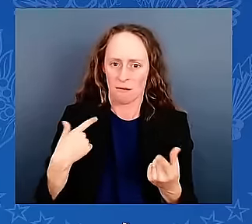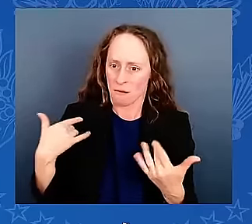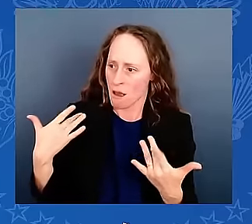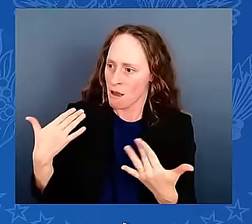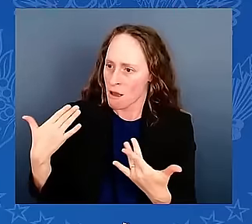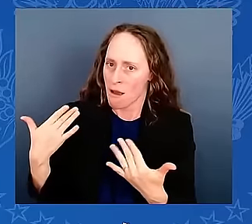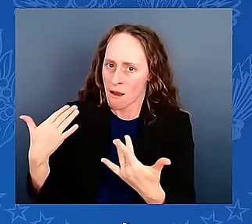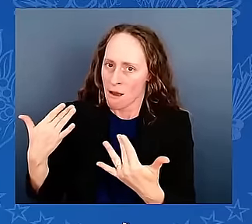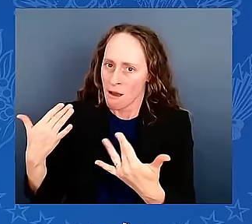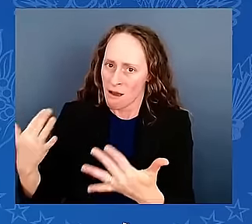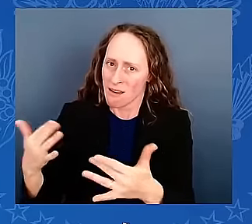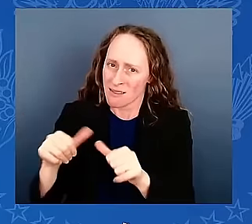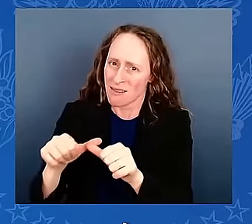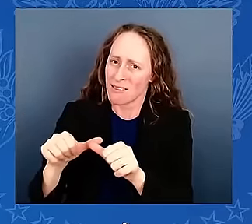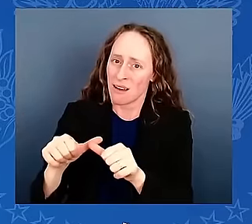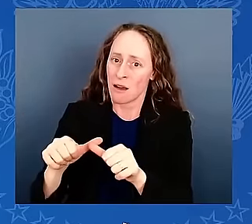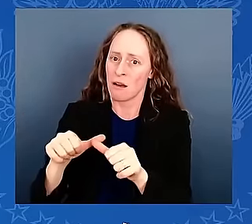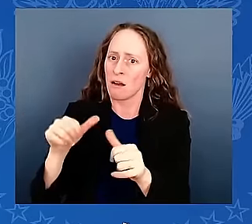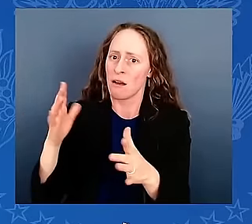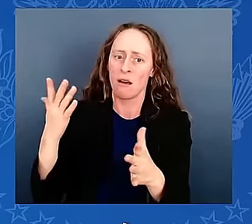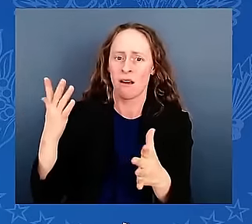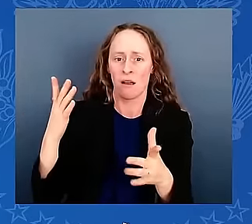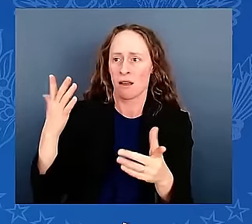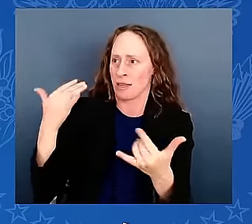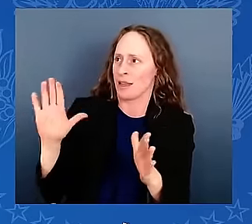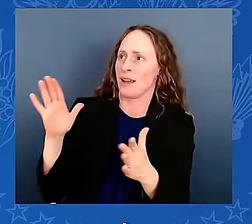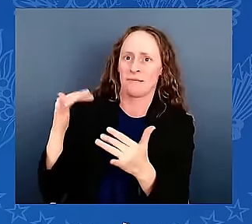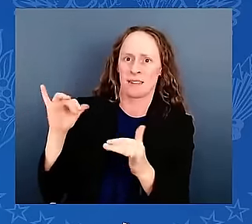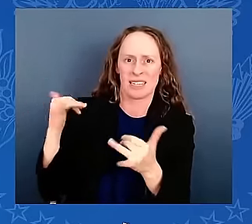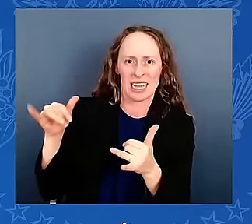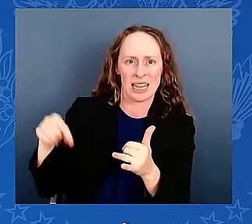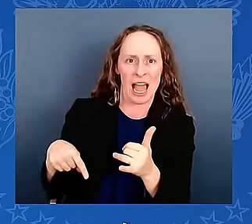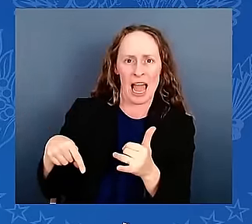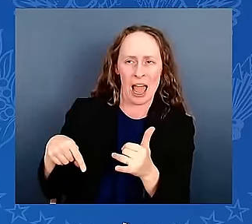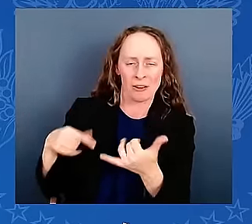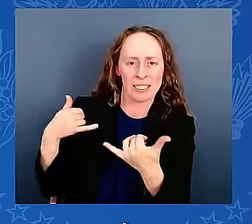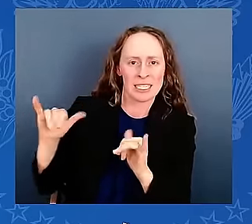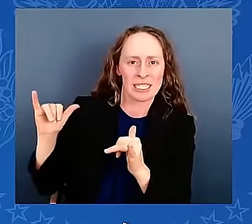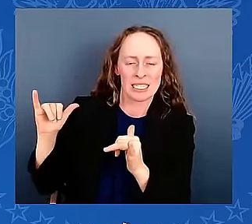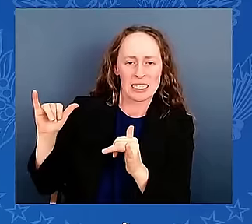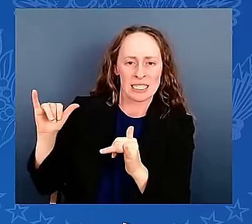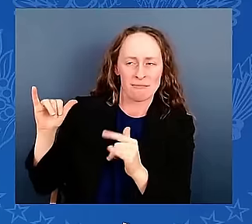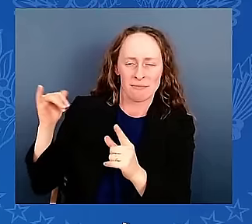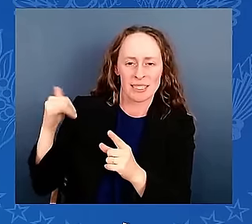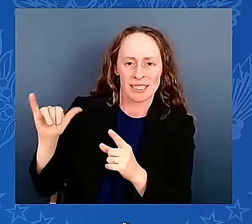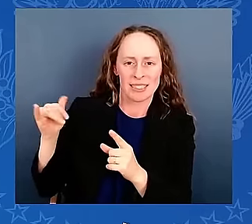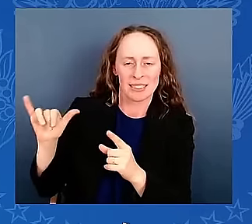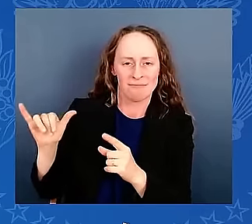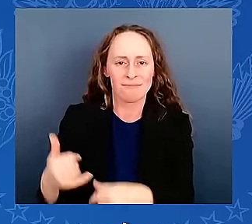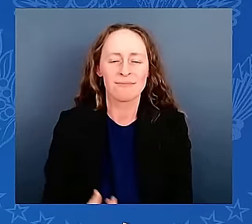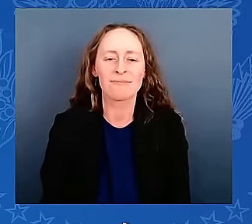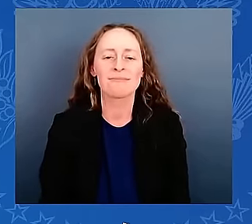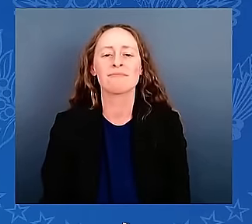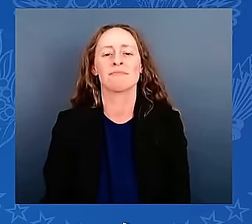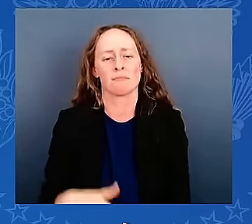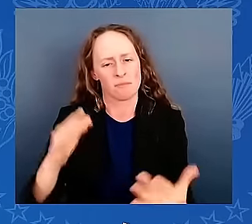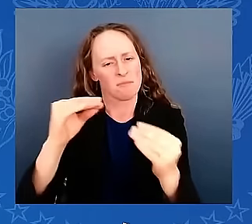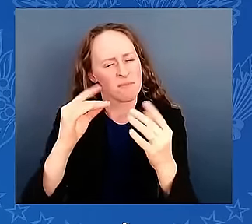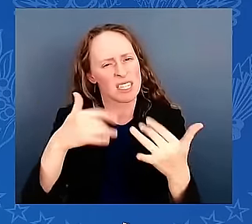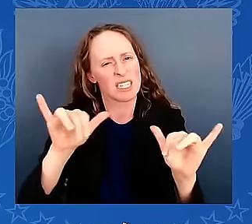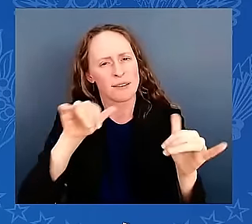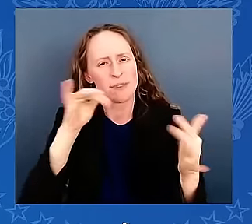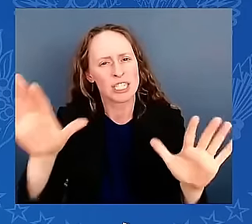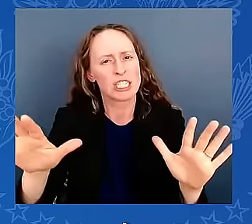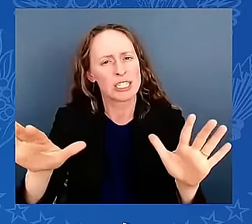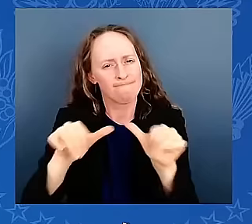There's more work to do. This is the moment to be engaged. The work you're doing to recruit hundreds of